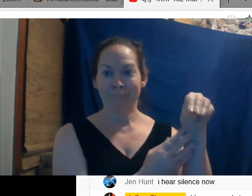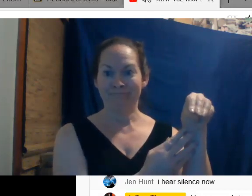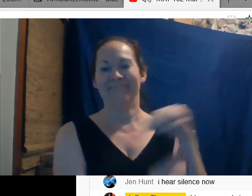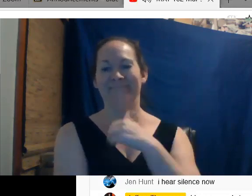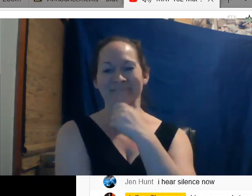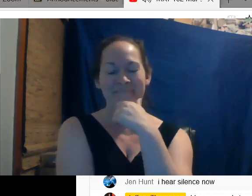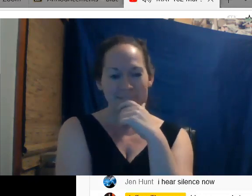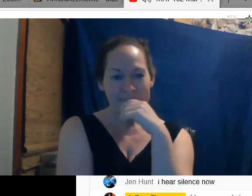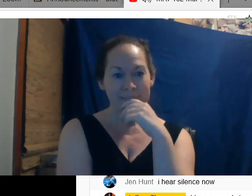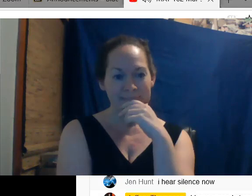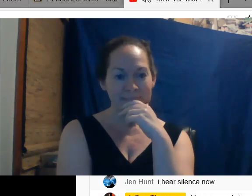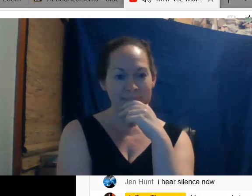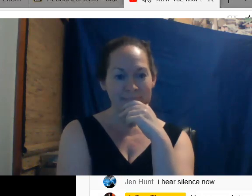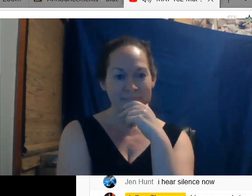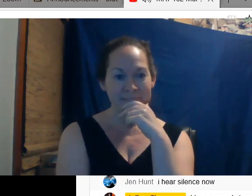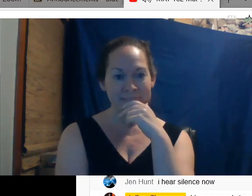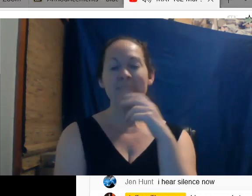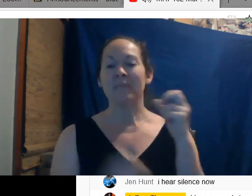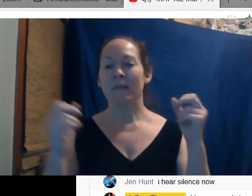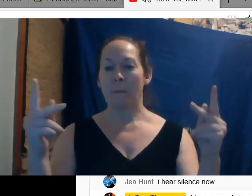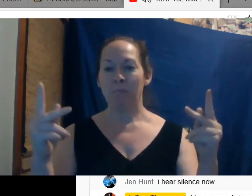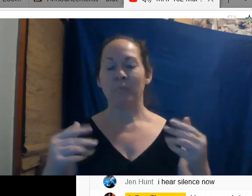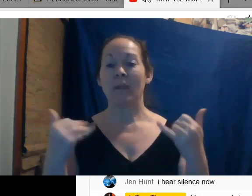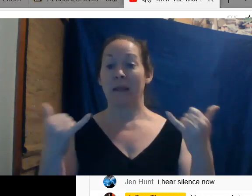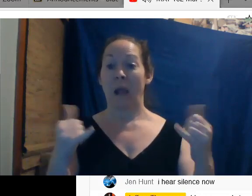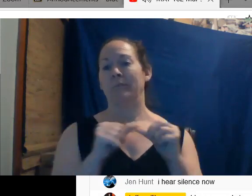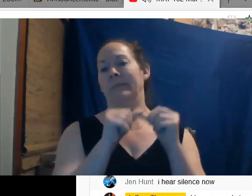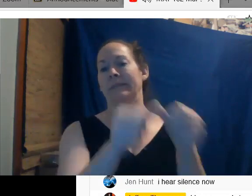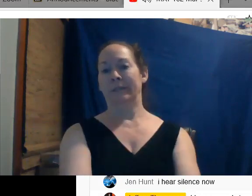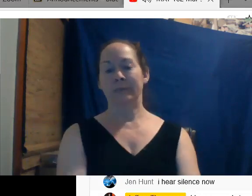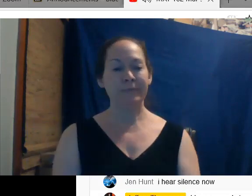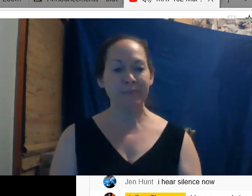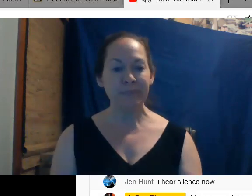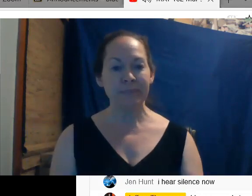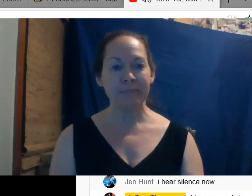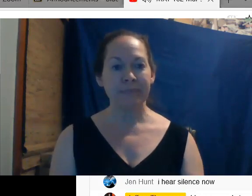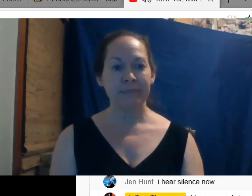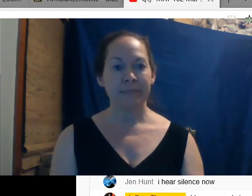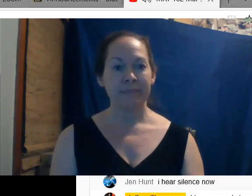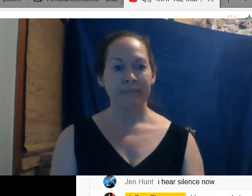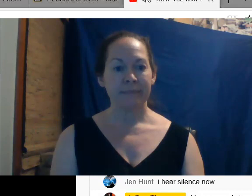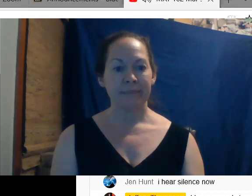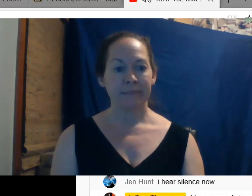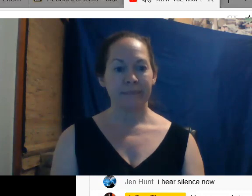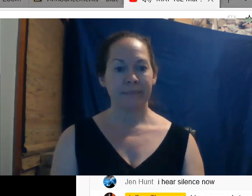Alright, so I'm going to continue doing that on this. But I'm going to get my eraser